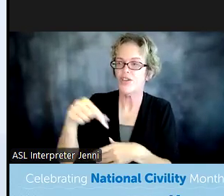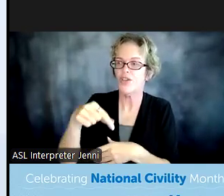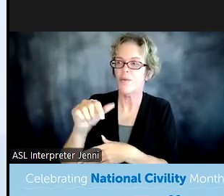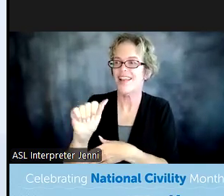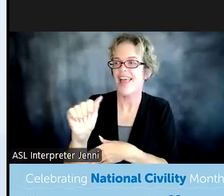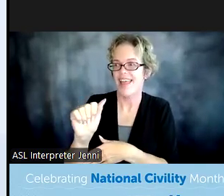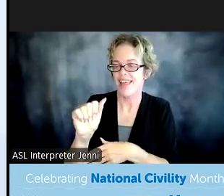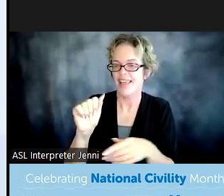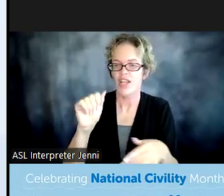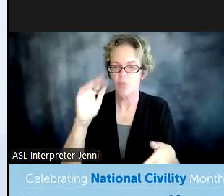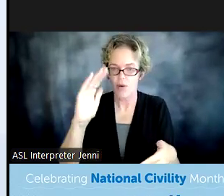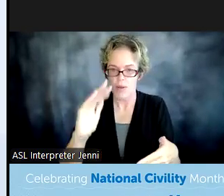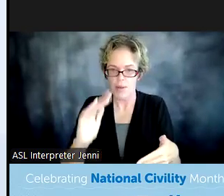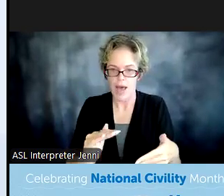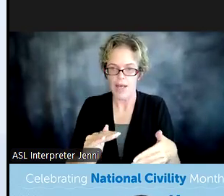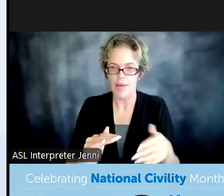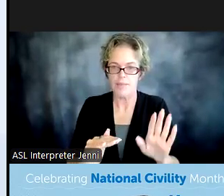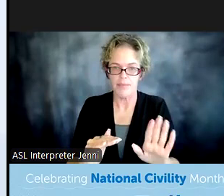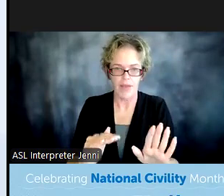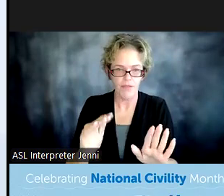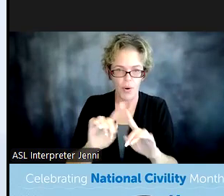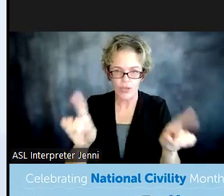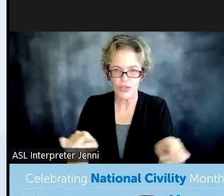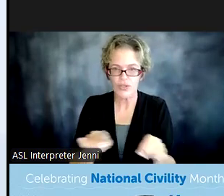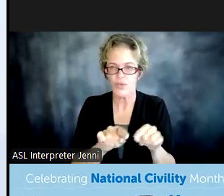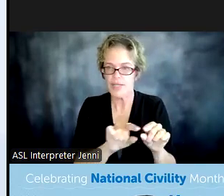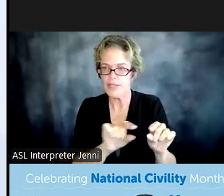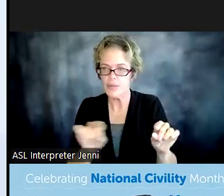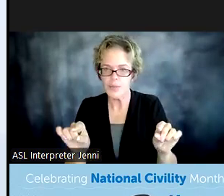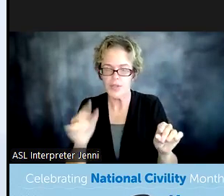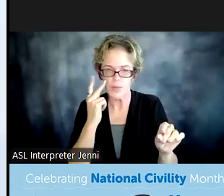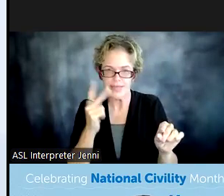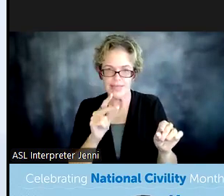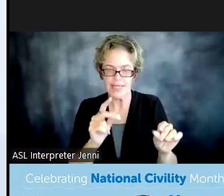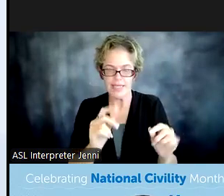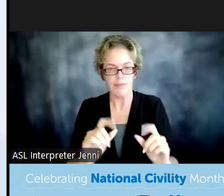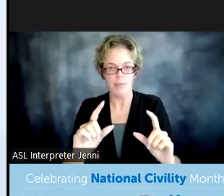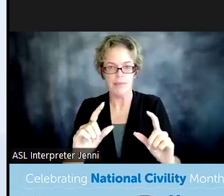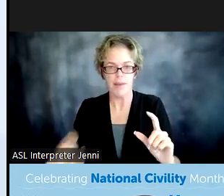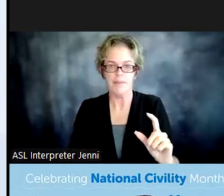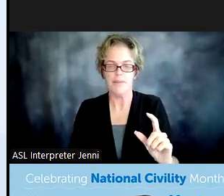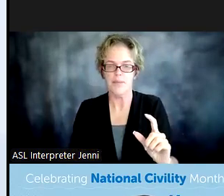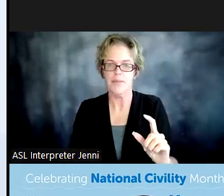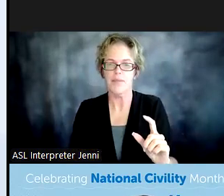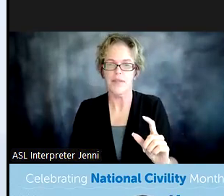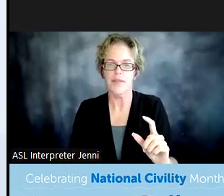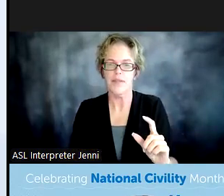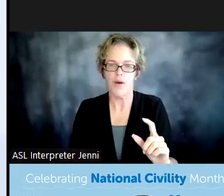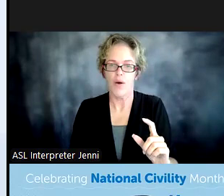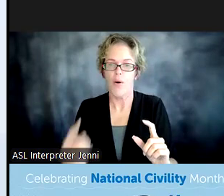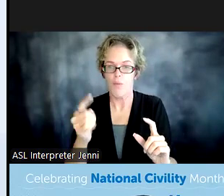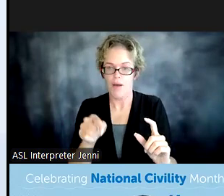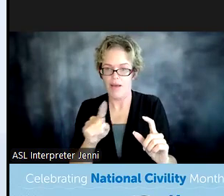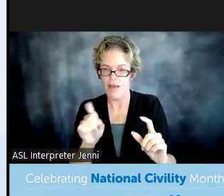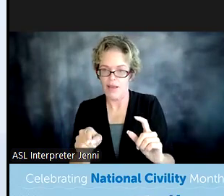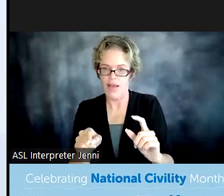you hover towards the bottom of your screen, you should see a bar that pops up. One of them is sort